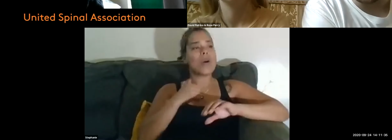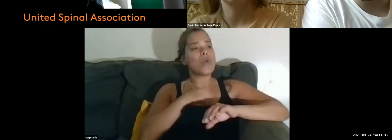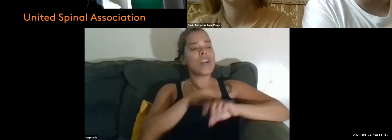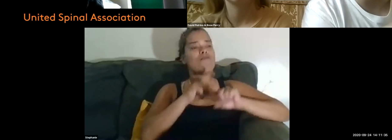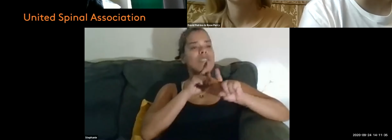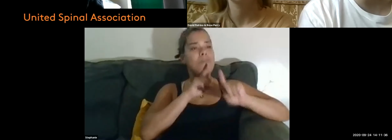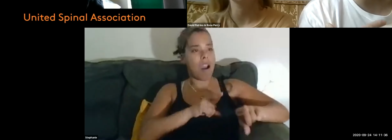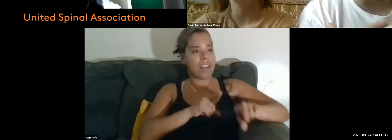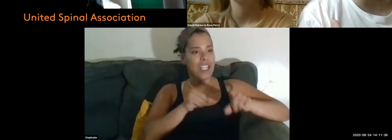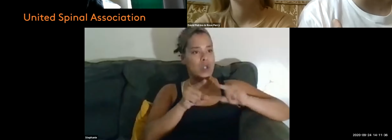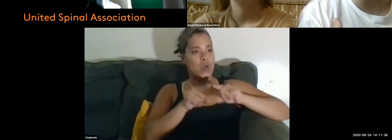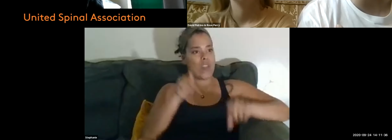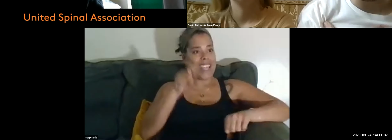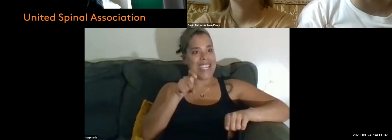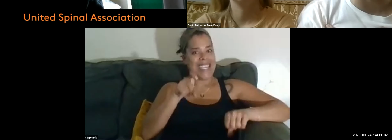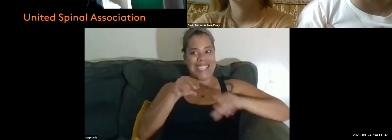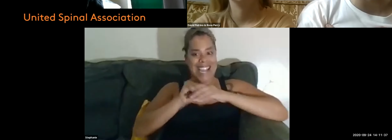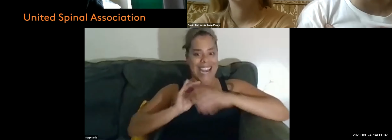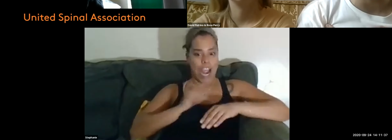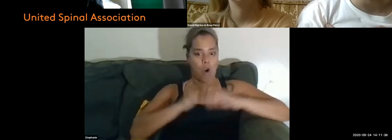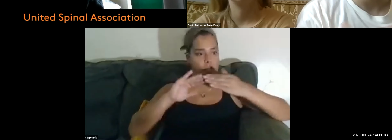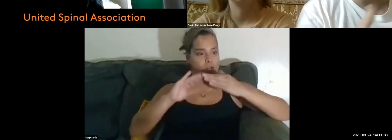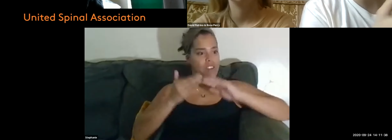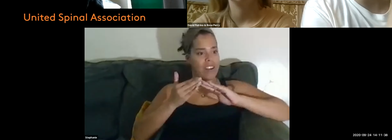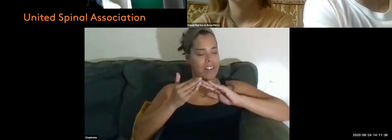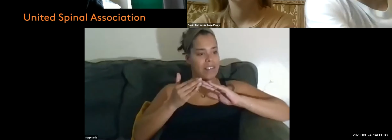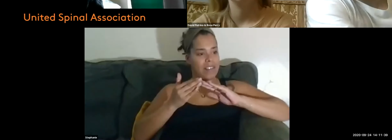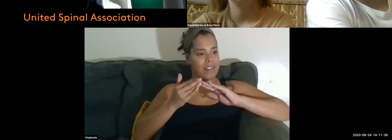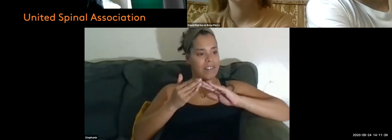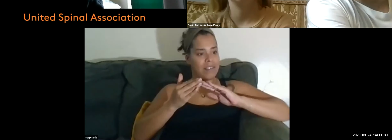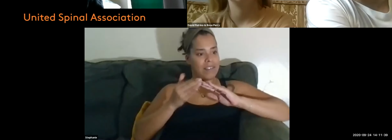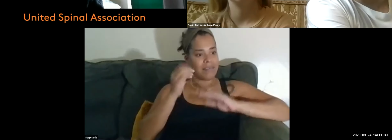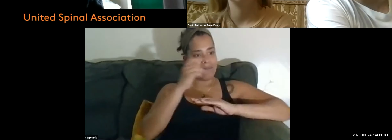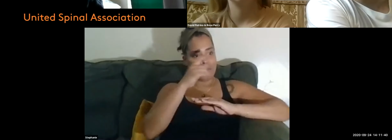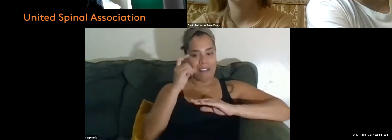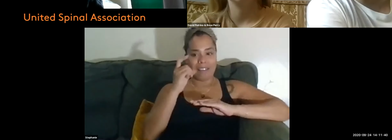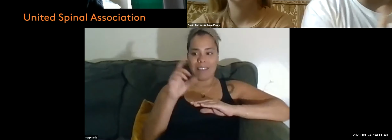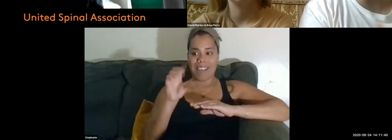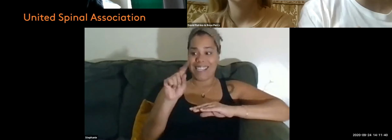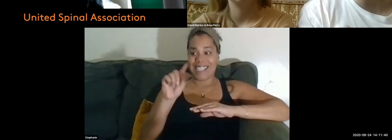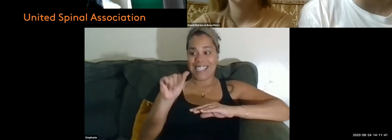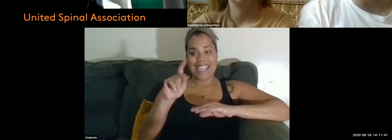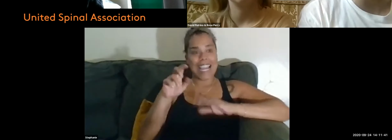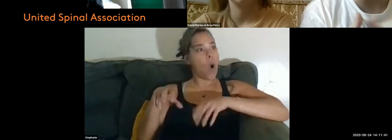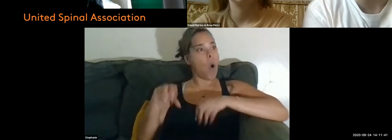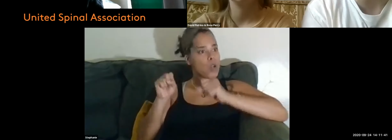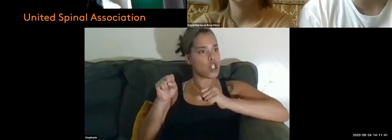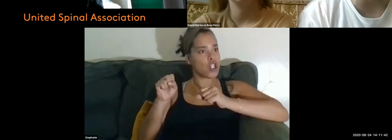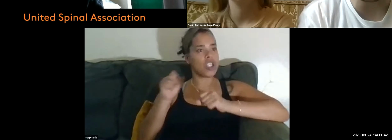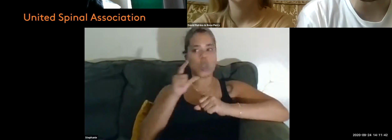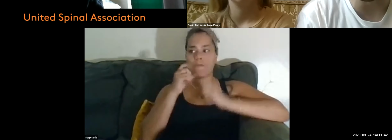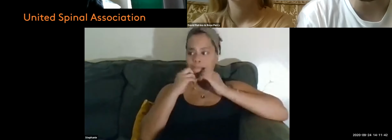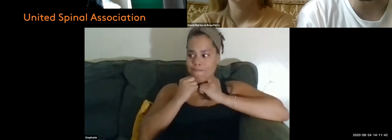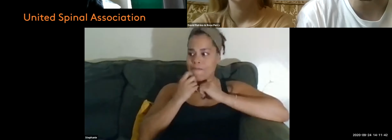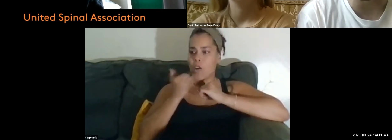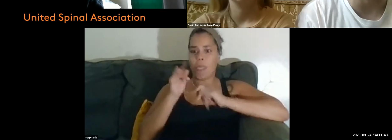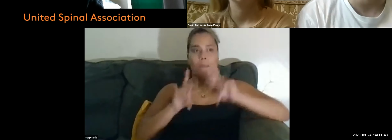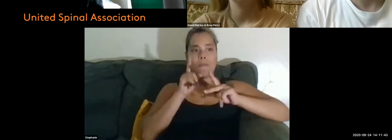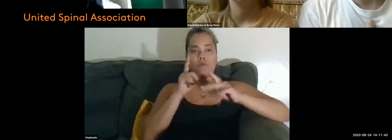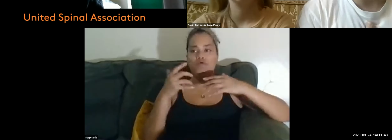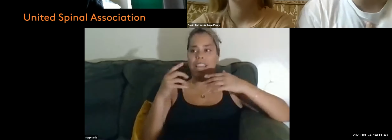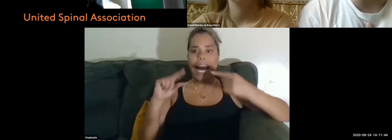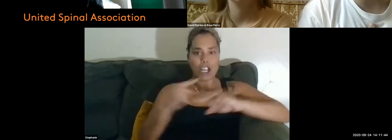community because our stakeholders are individuals with spinal cord injury. Our stakeholders are people who are recovering from a